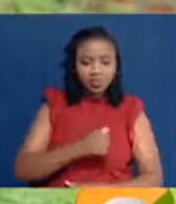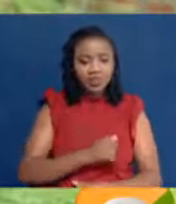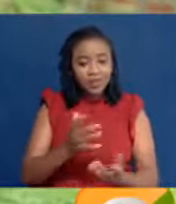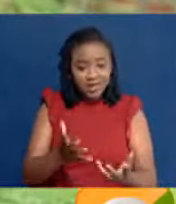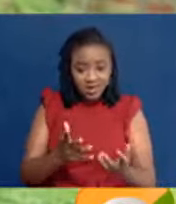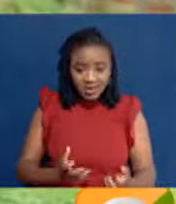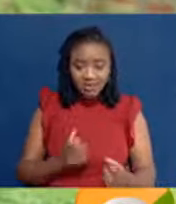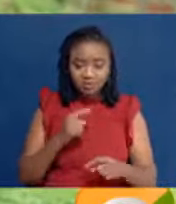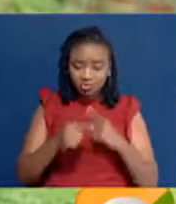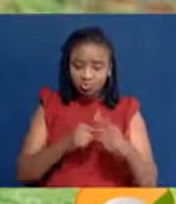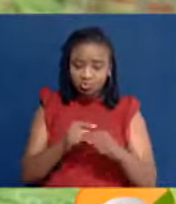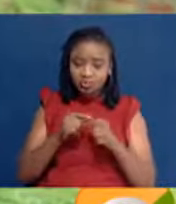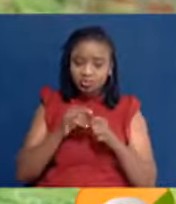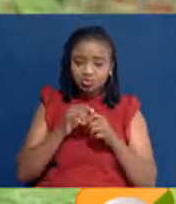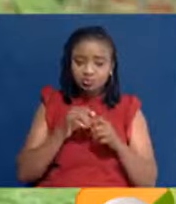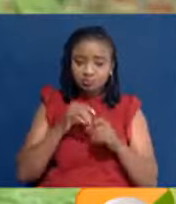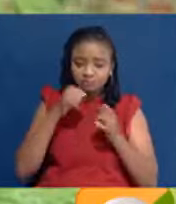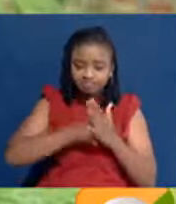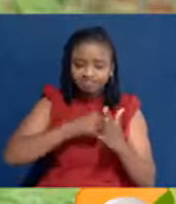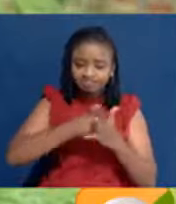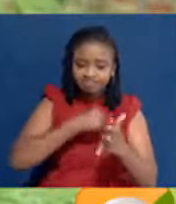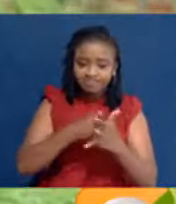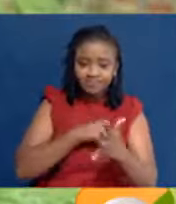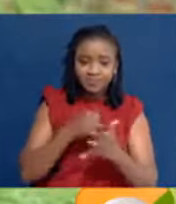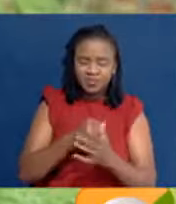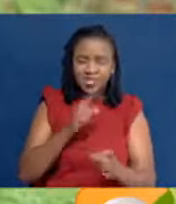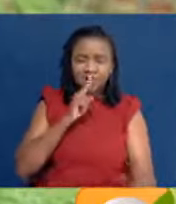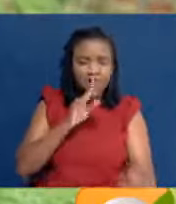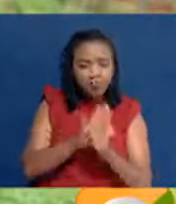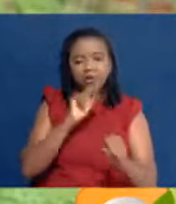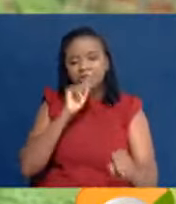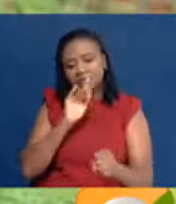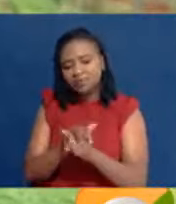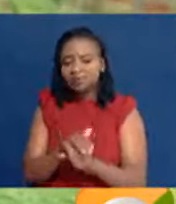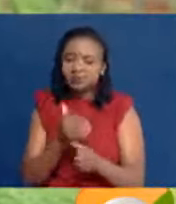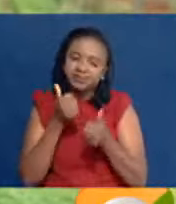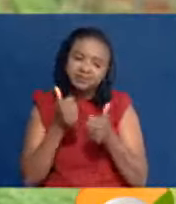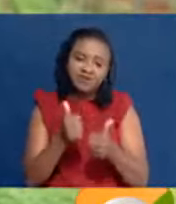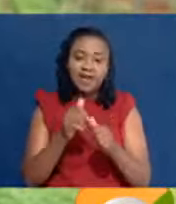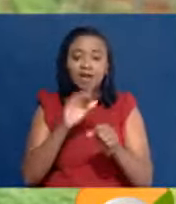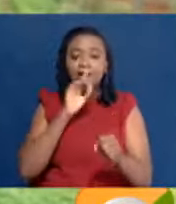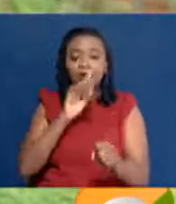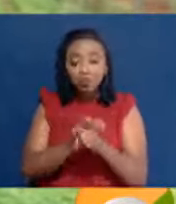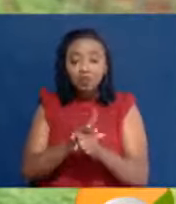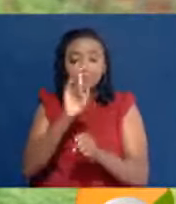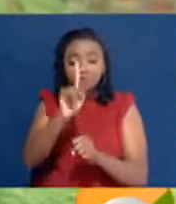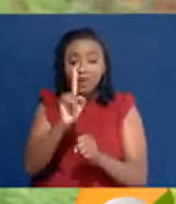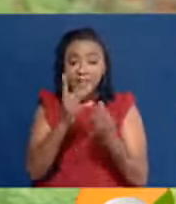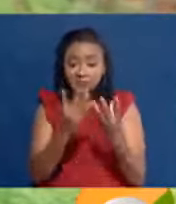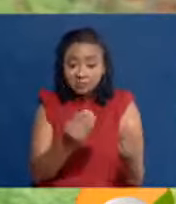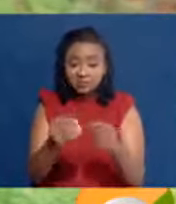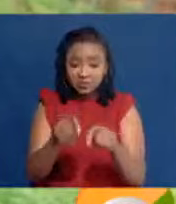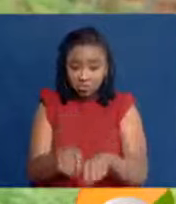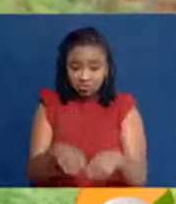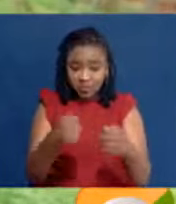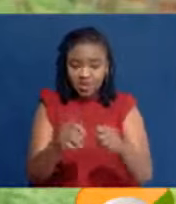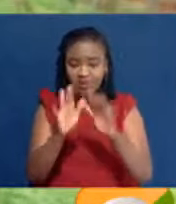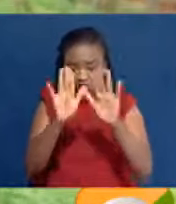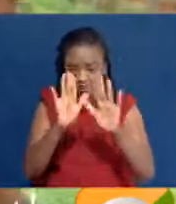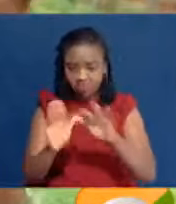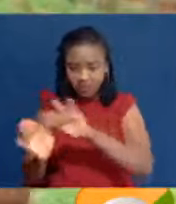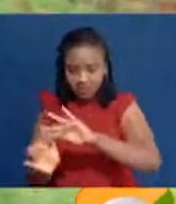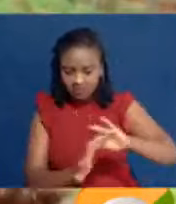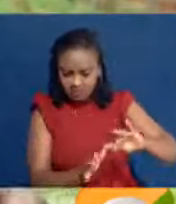to keep putting pressure, not only on commitments, because commitments are easy to break. We need to track action. What's actually being